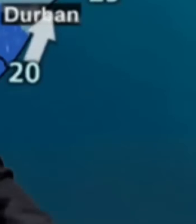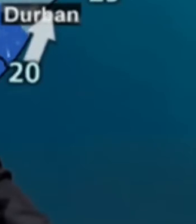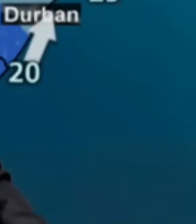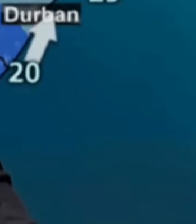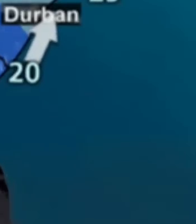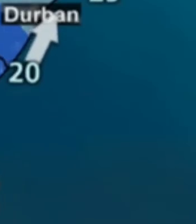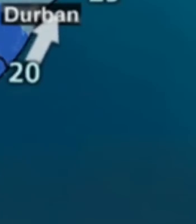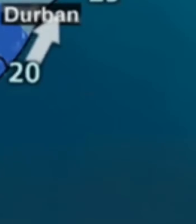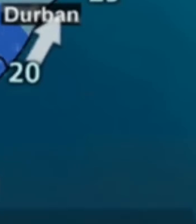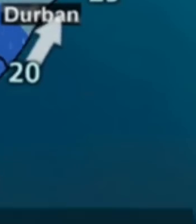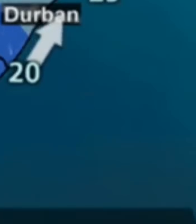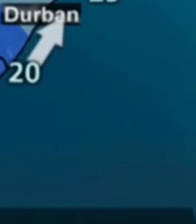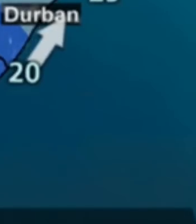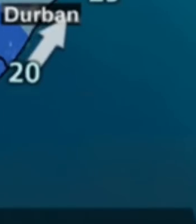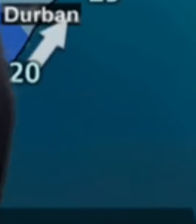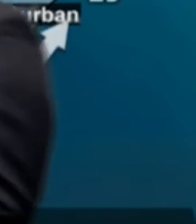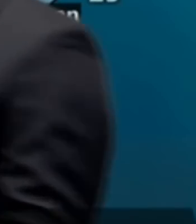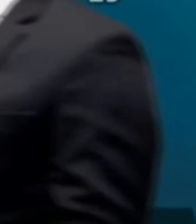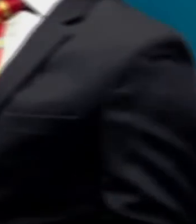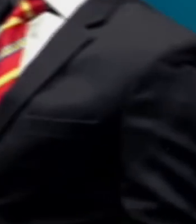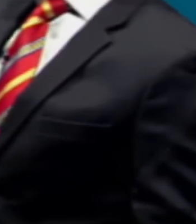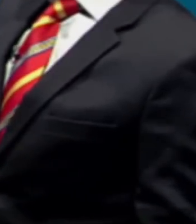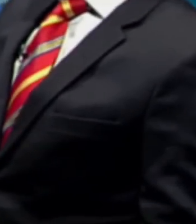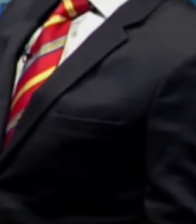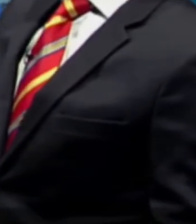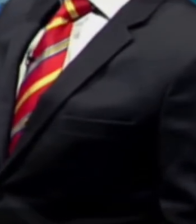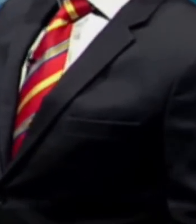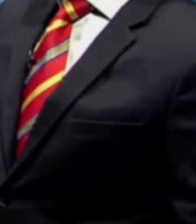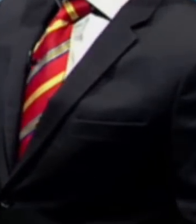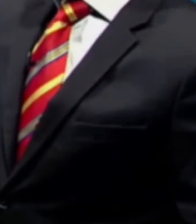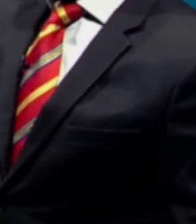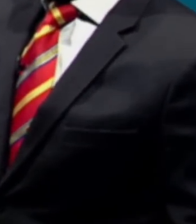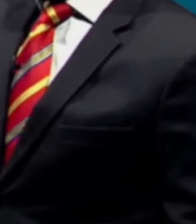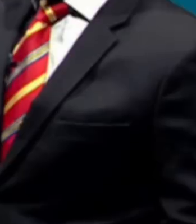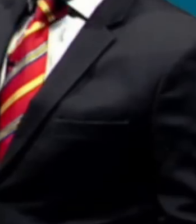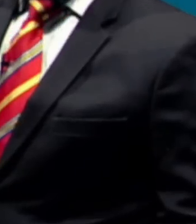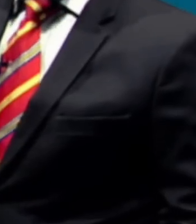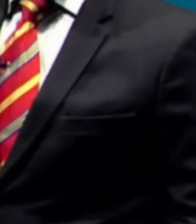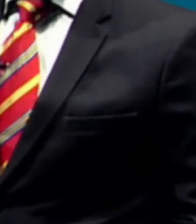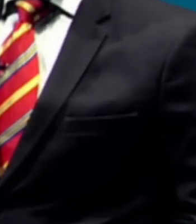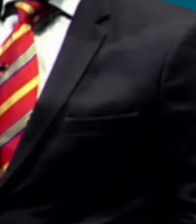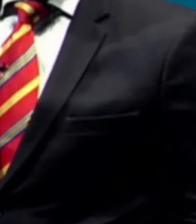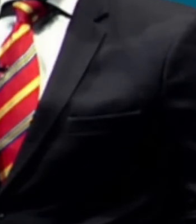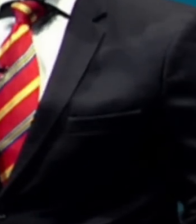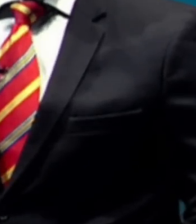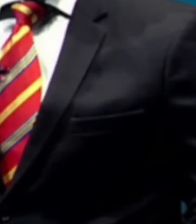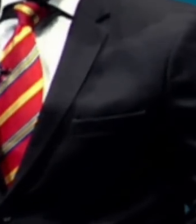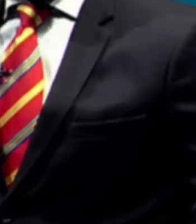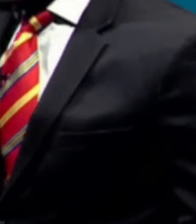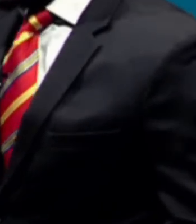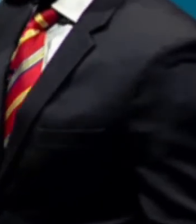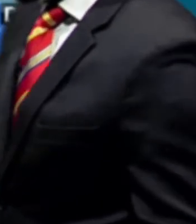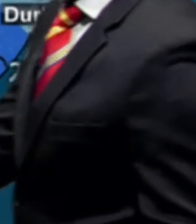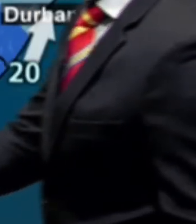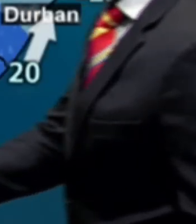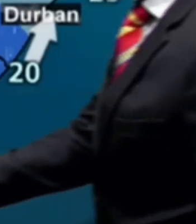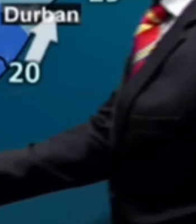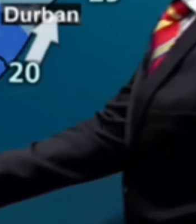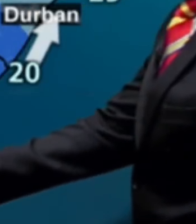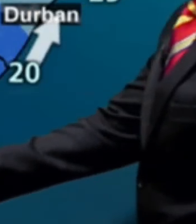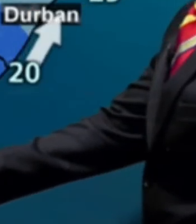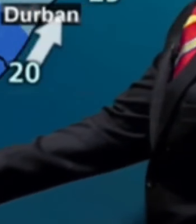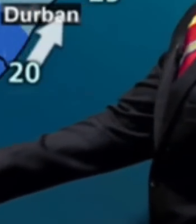Kaitseri ke le boa bui madumeho tsa blepi semaka jano hlokomele hore bana ha o tuwa tsebeletseng tla fela lo ra shebile ka kapa bophirima e tla fela mafatsana a tshileng ra duma